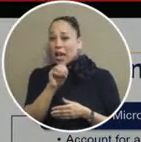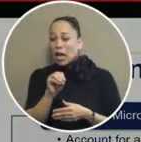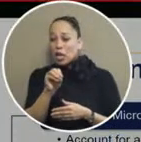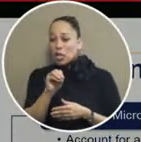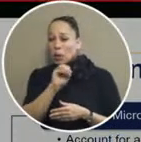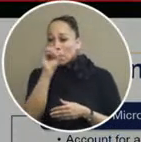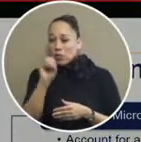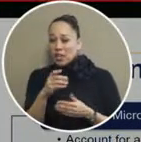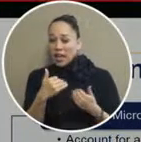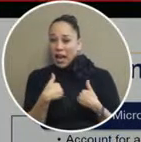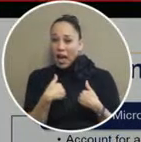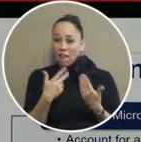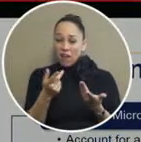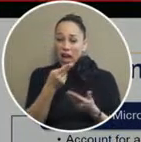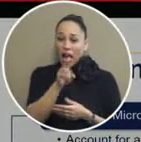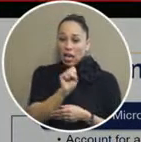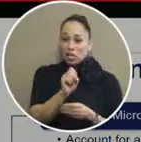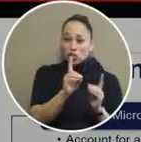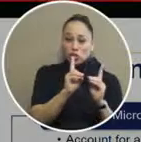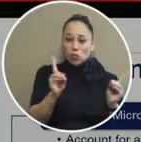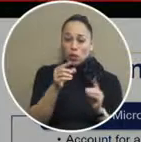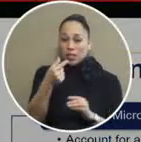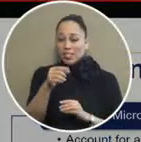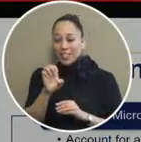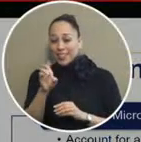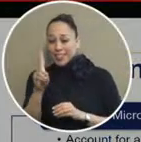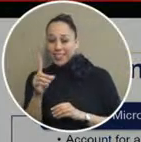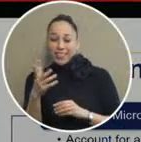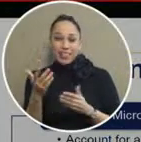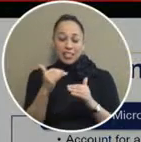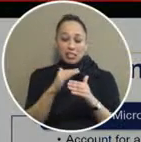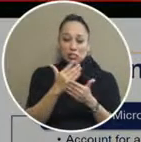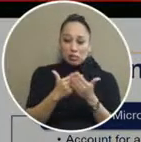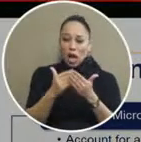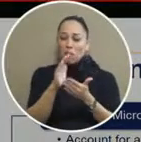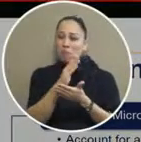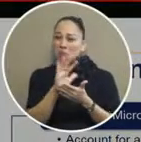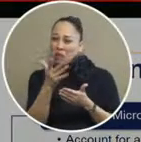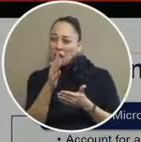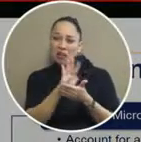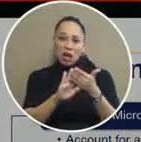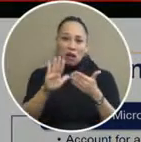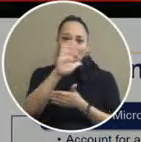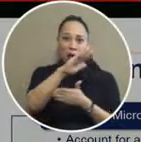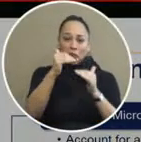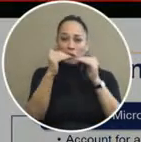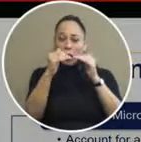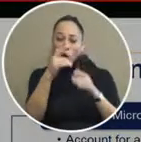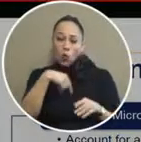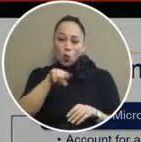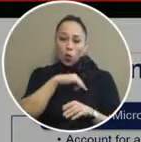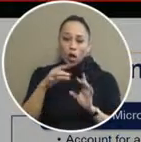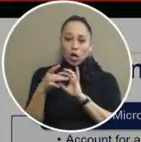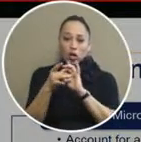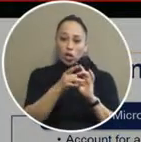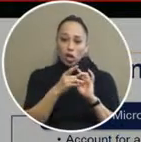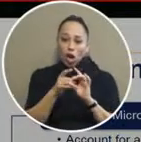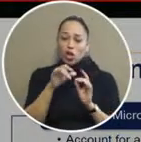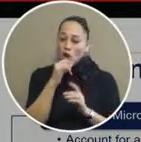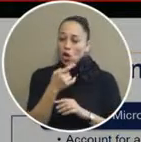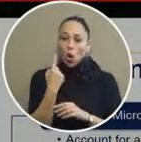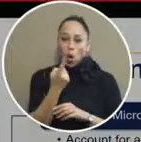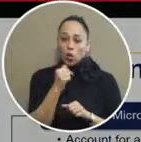high school diploma, GED, associate's degree, or just some level of college. And we've been coordinating with not